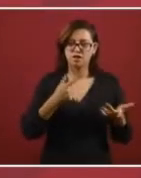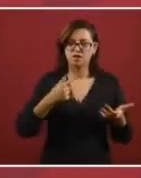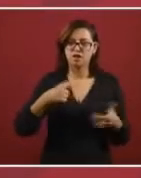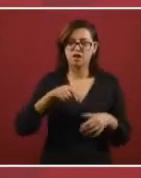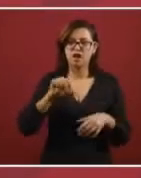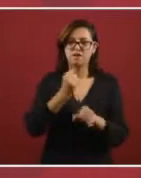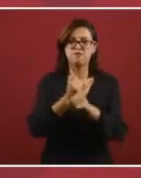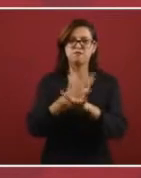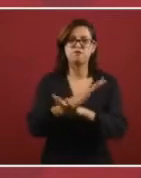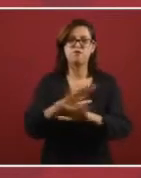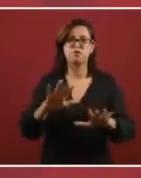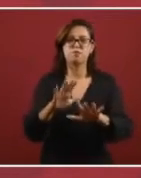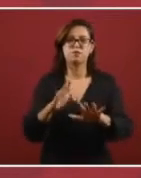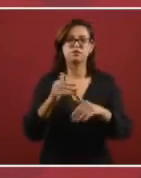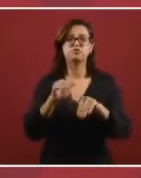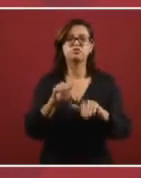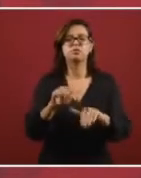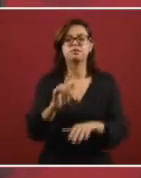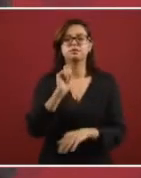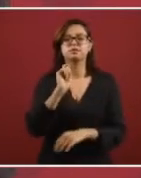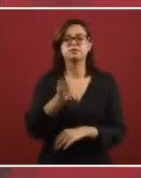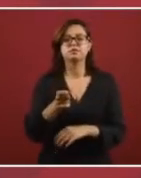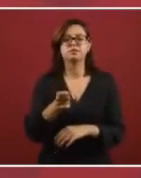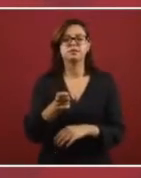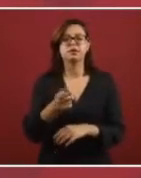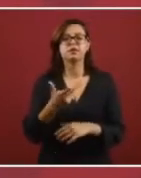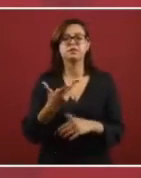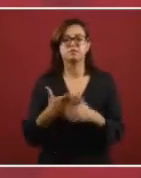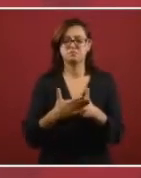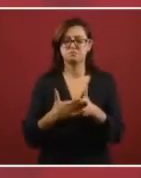information regarding